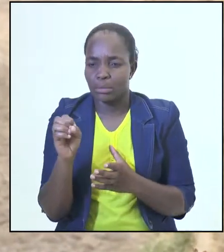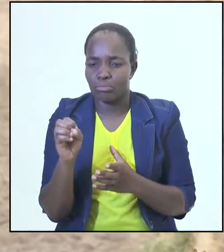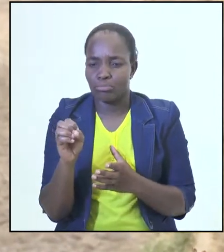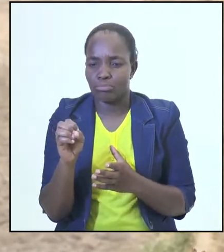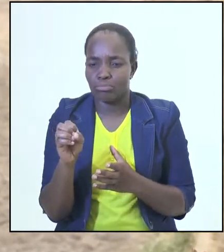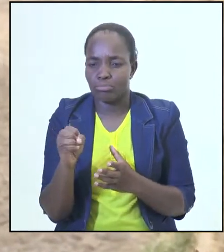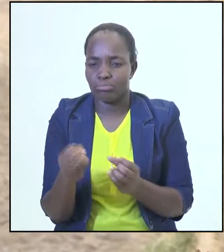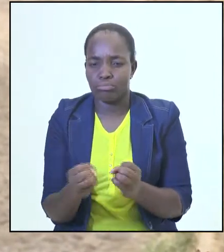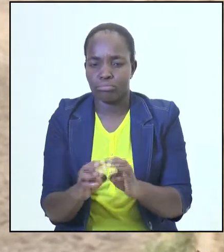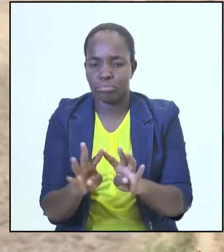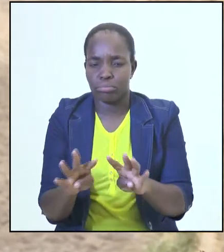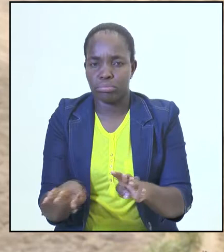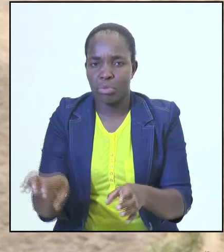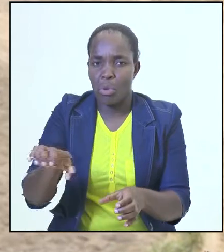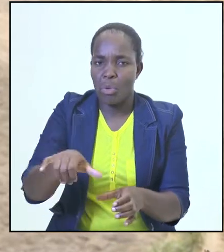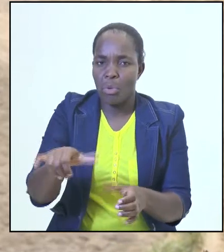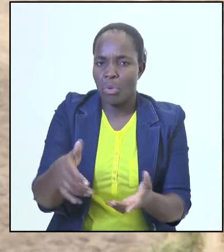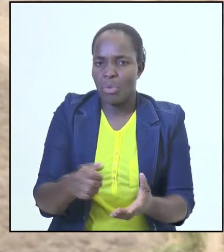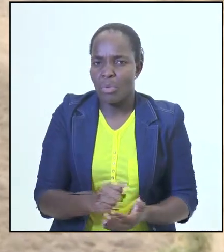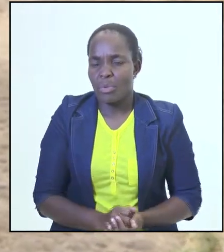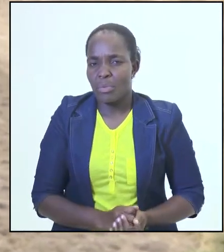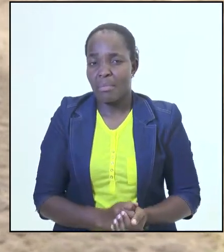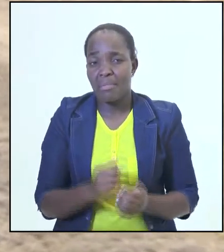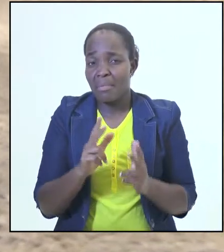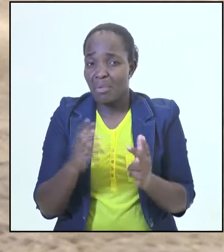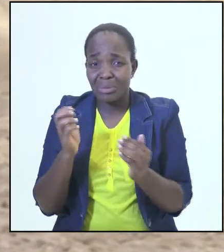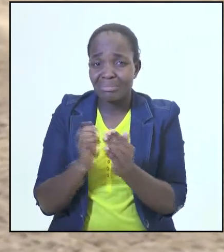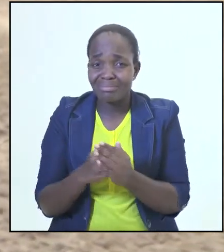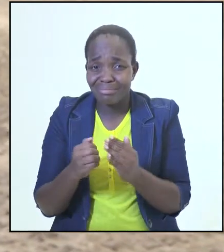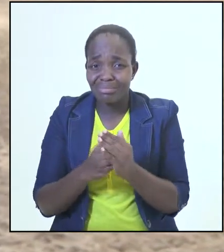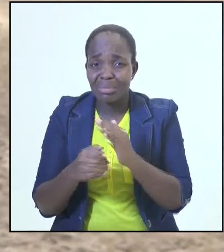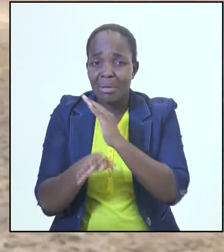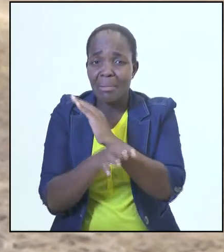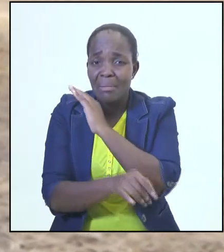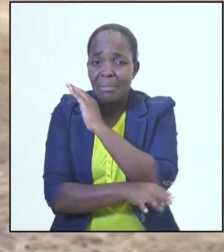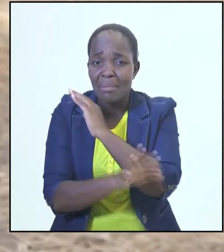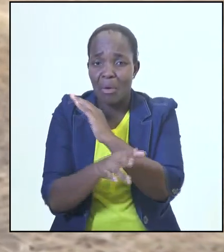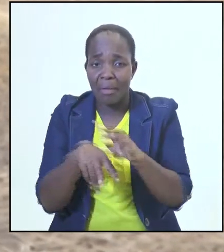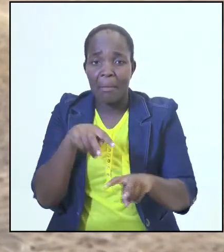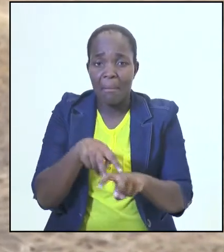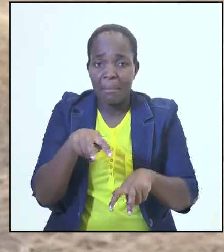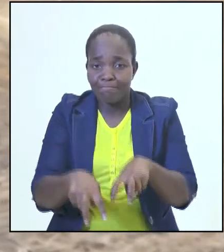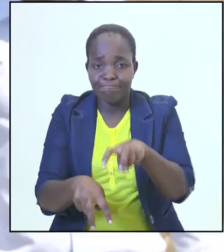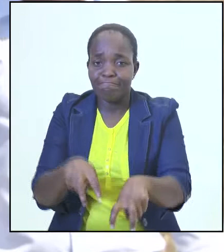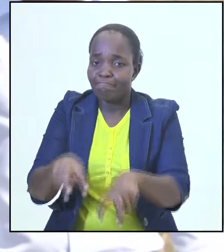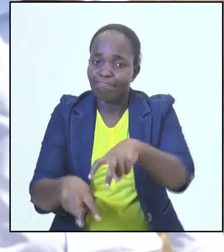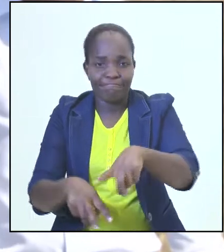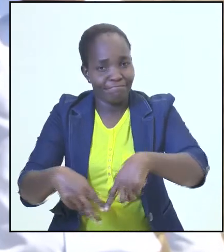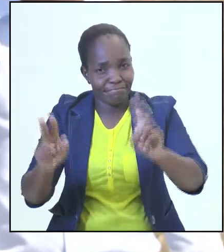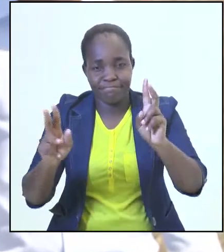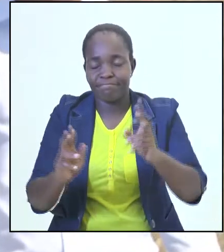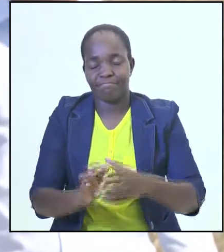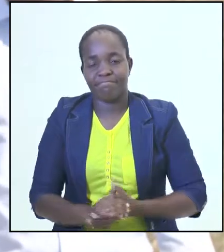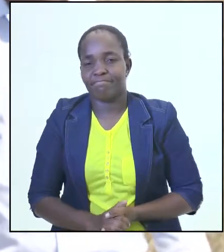tracks people made. Like, they would either steal the vegetables or they will trample all over them. So